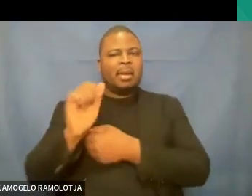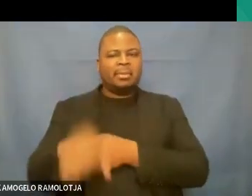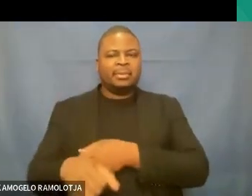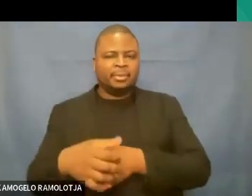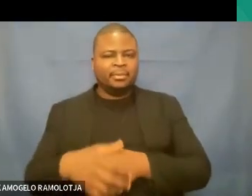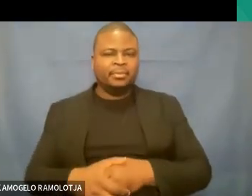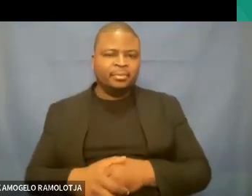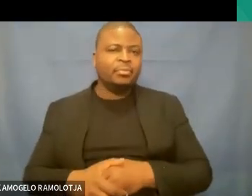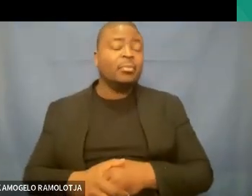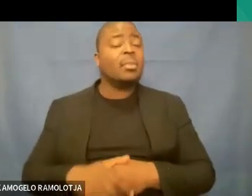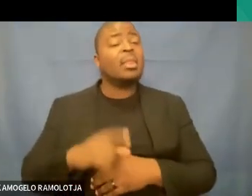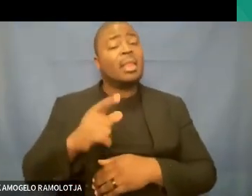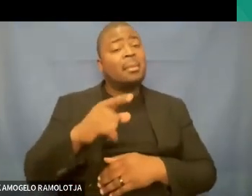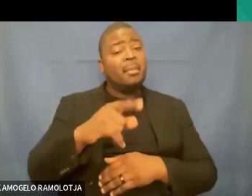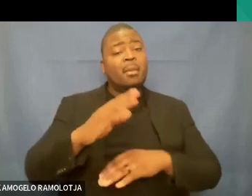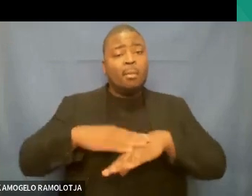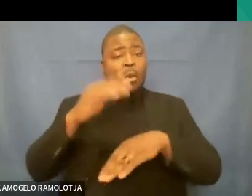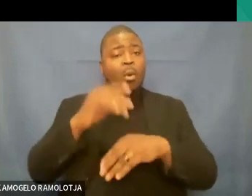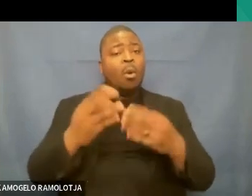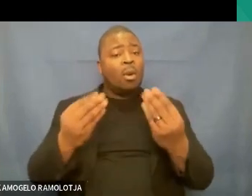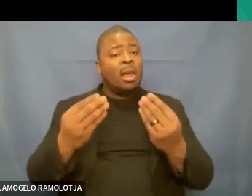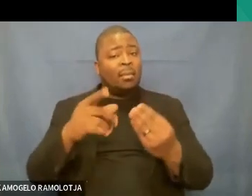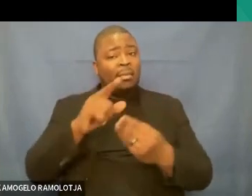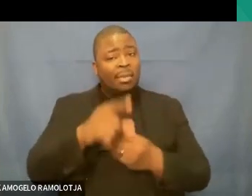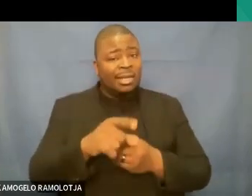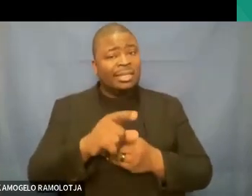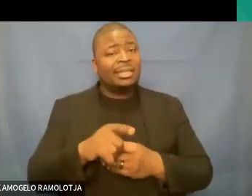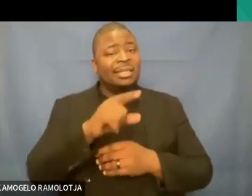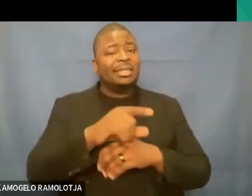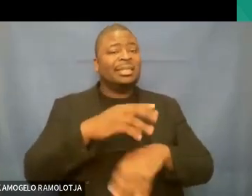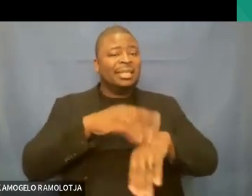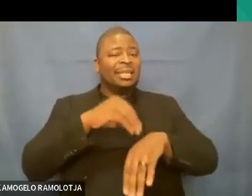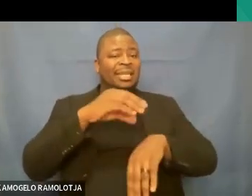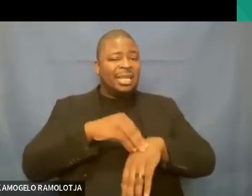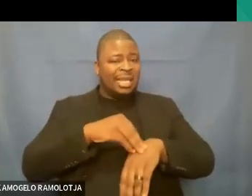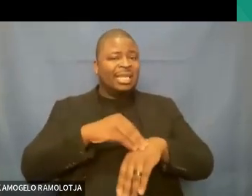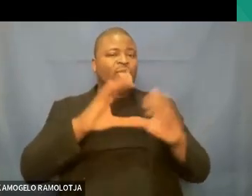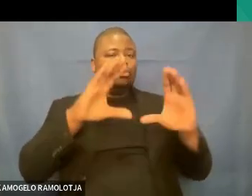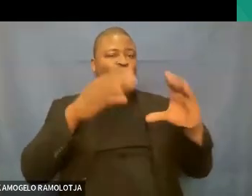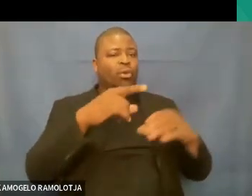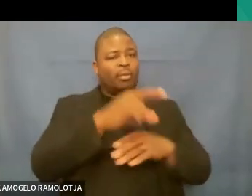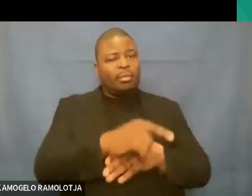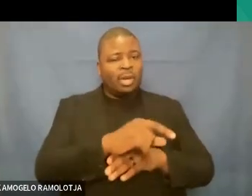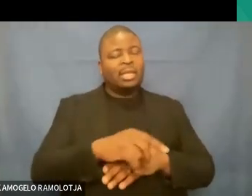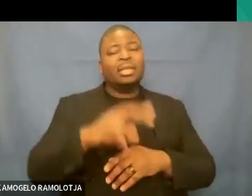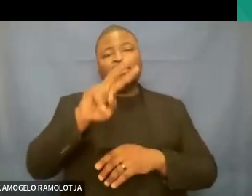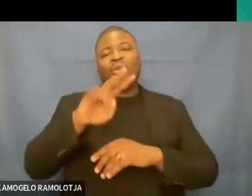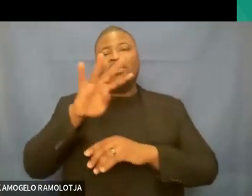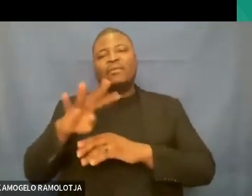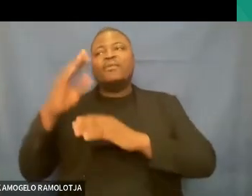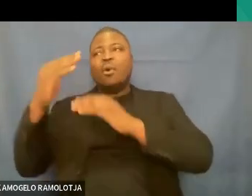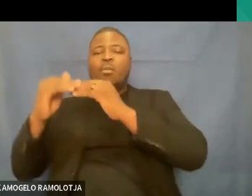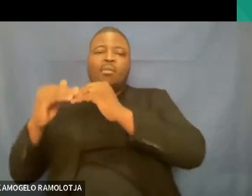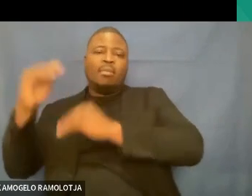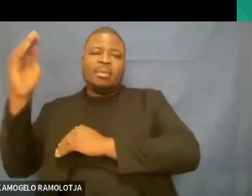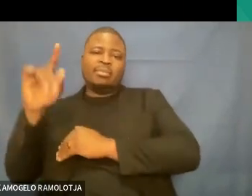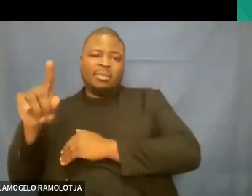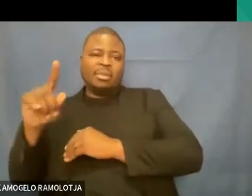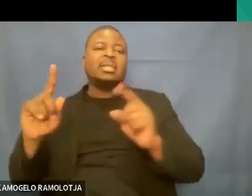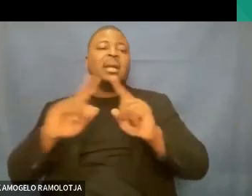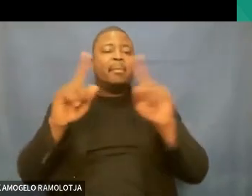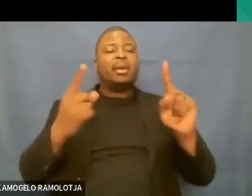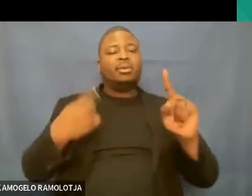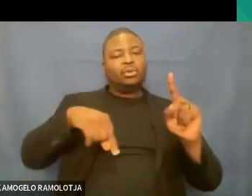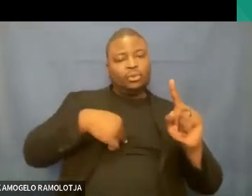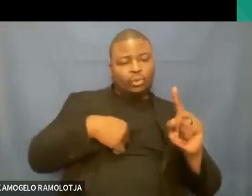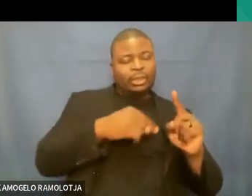Larger numbers are obviously reported for age groups above 24, and that's what we're seeing within the data, but specifically here we're looking at the